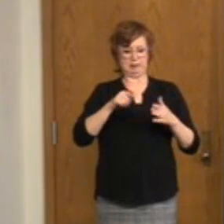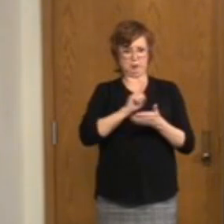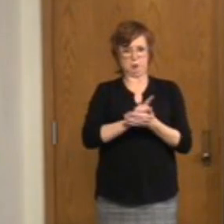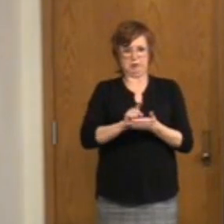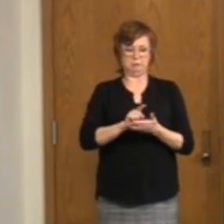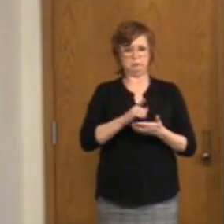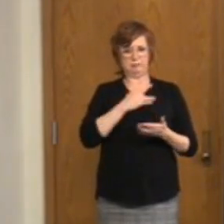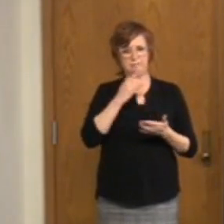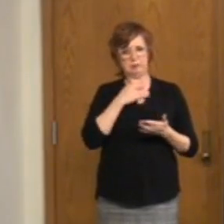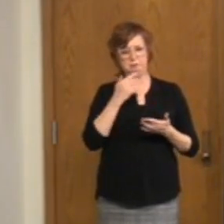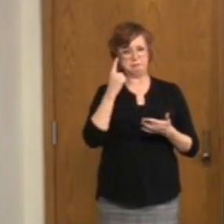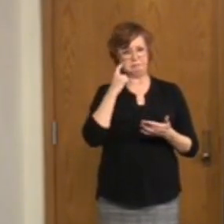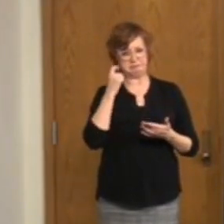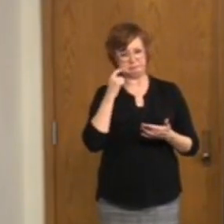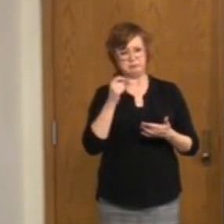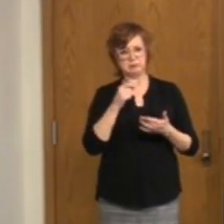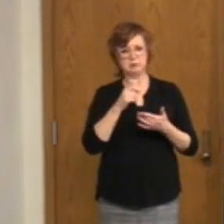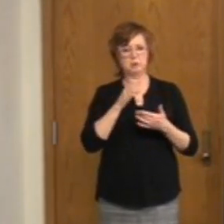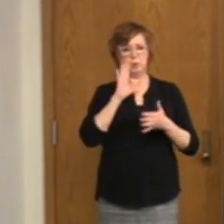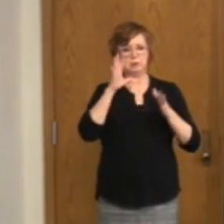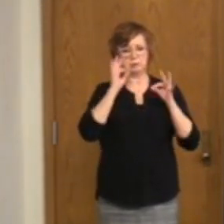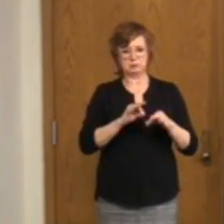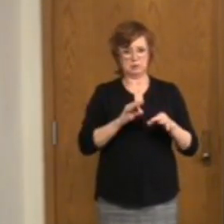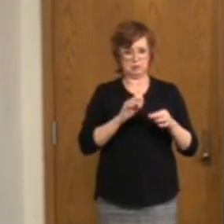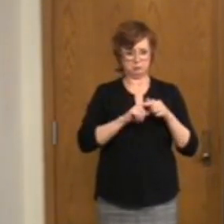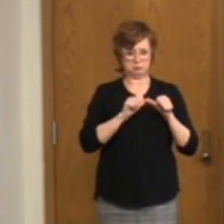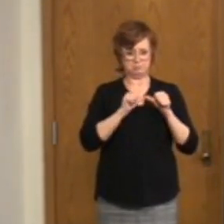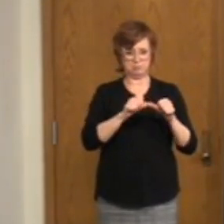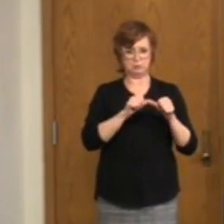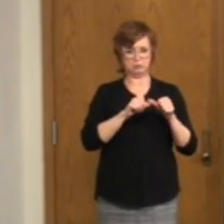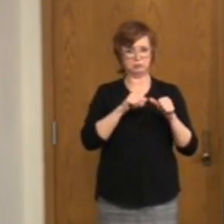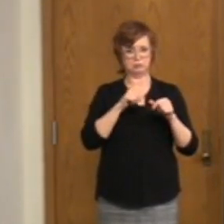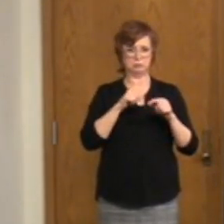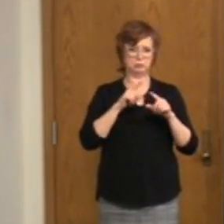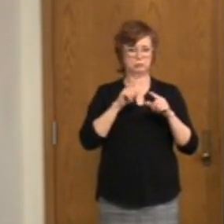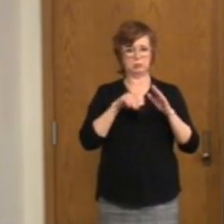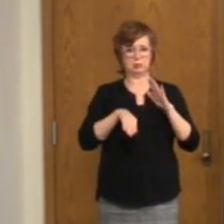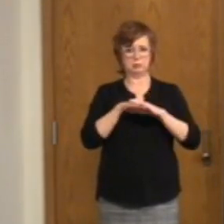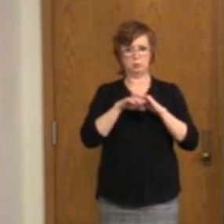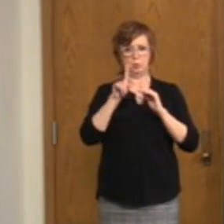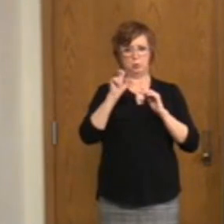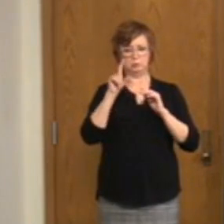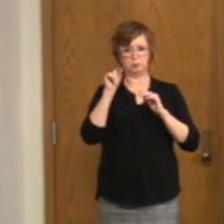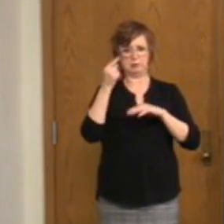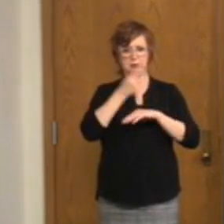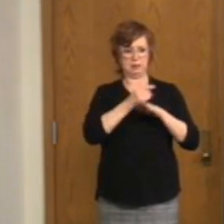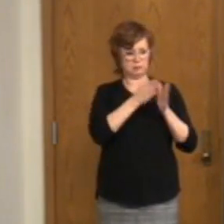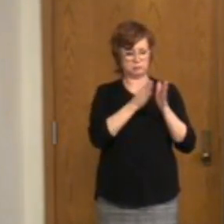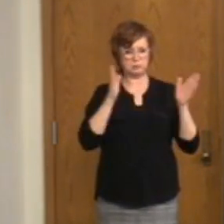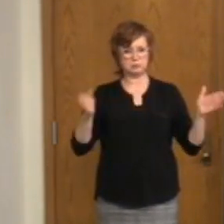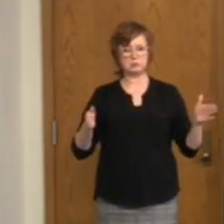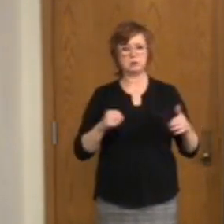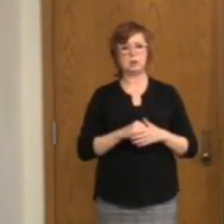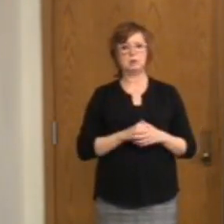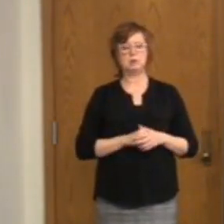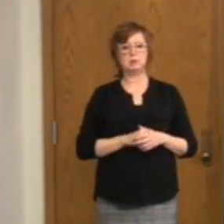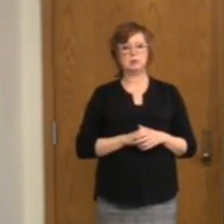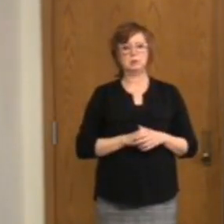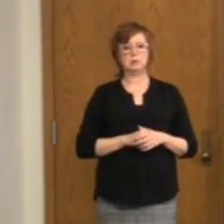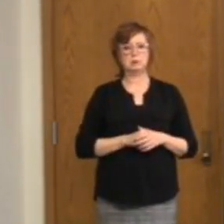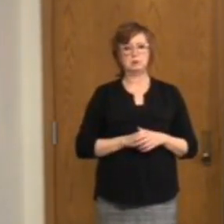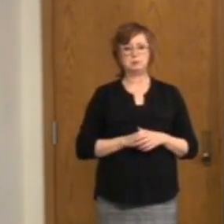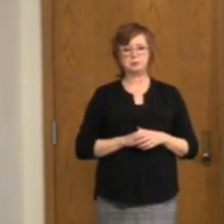as if there's an opportunity to do so. But as that data continues to be clarified here